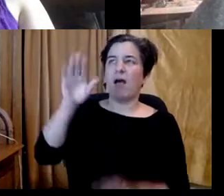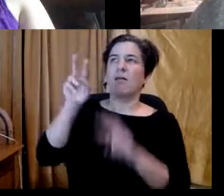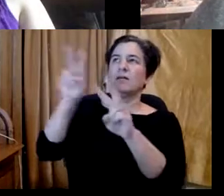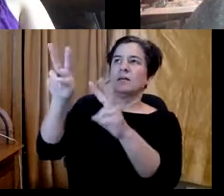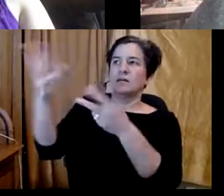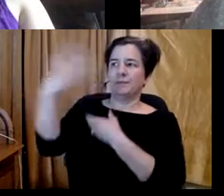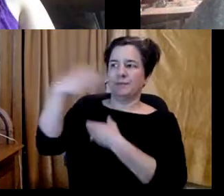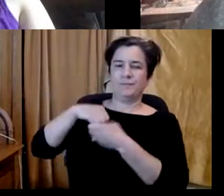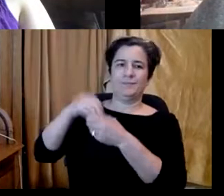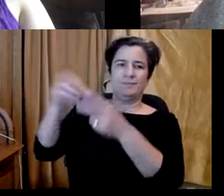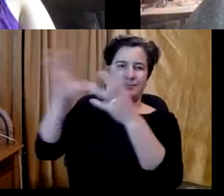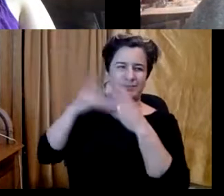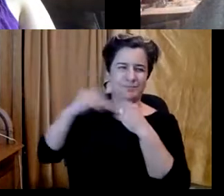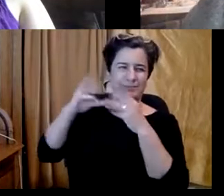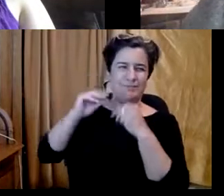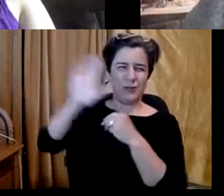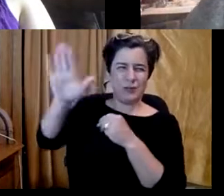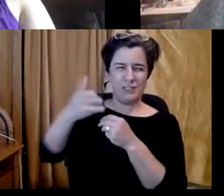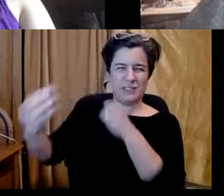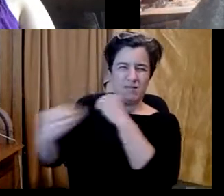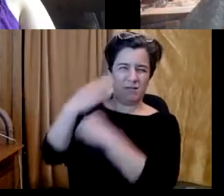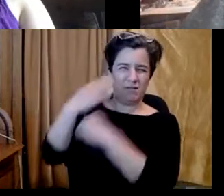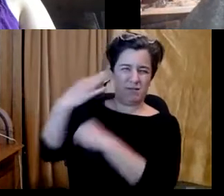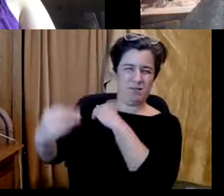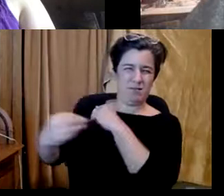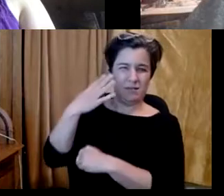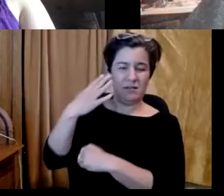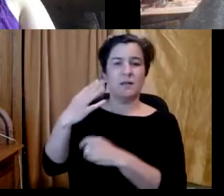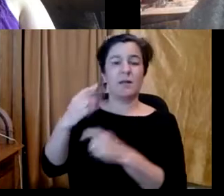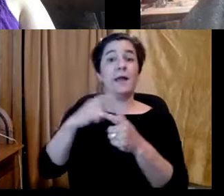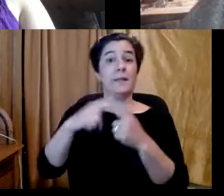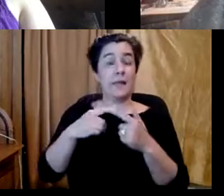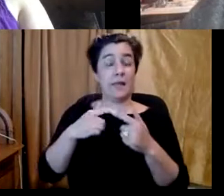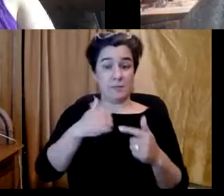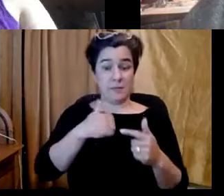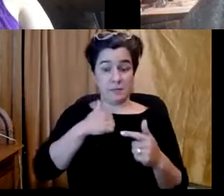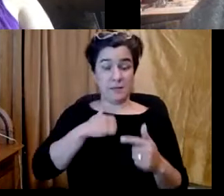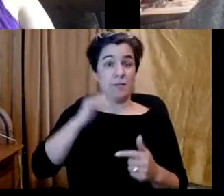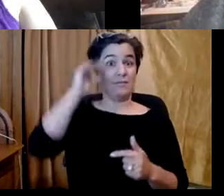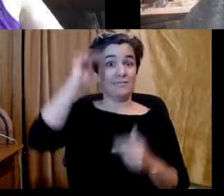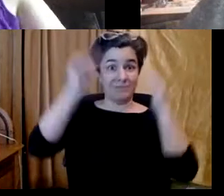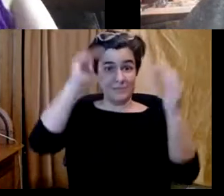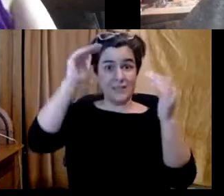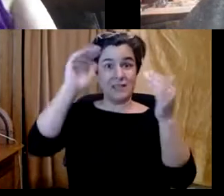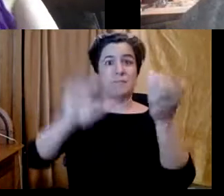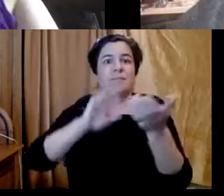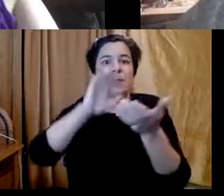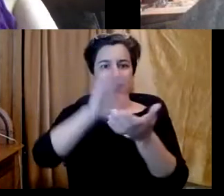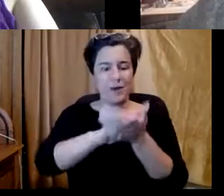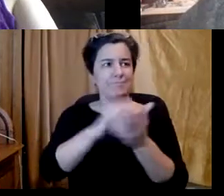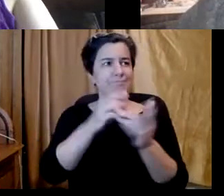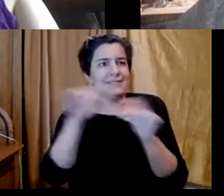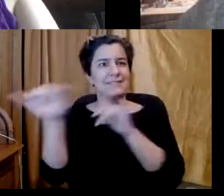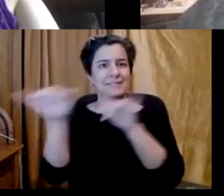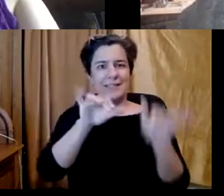healing afterwards, that I realized I was actually raised by one. And broken people go for broken people. We don't know any